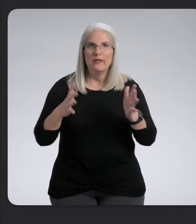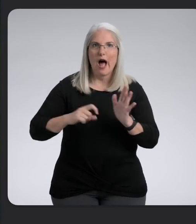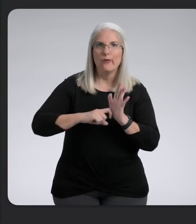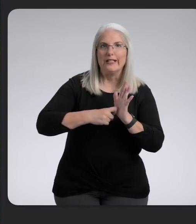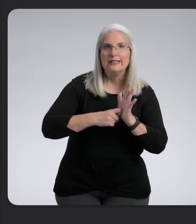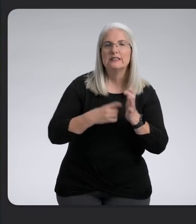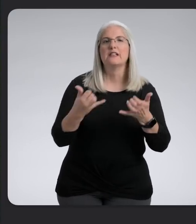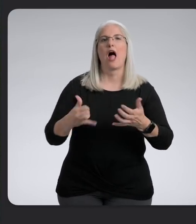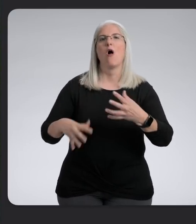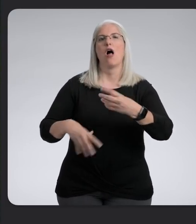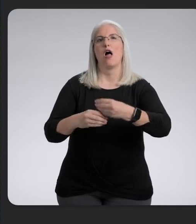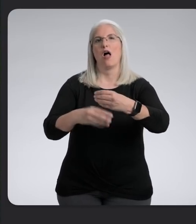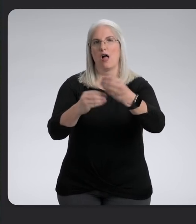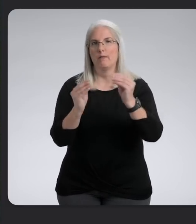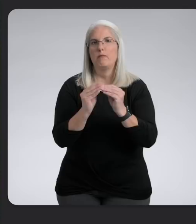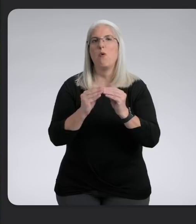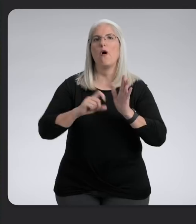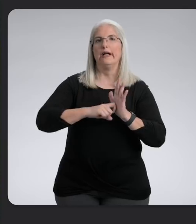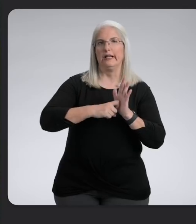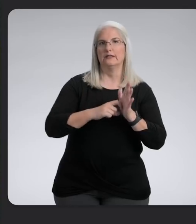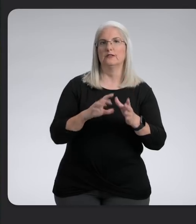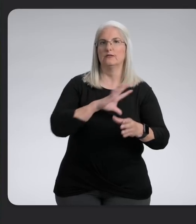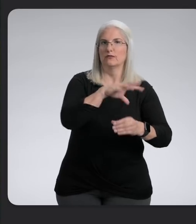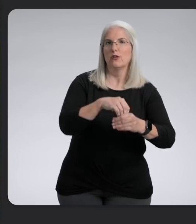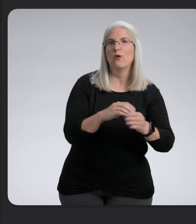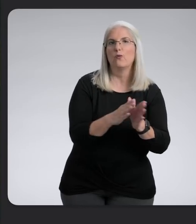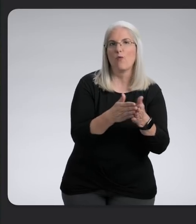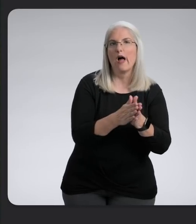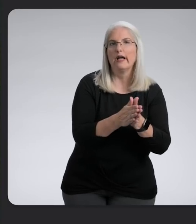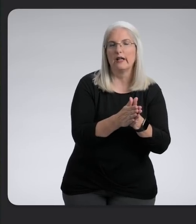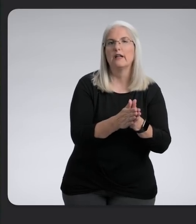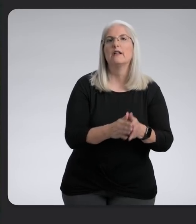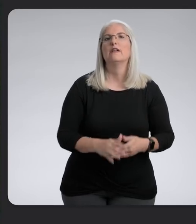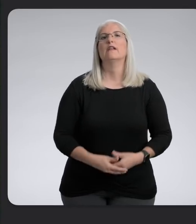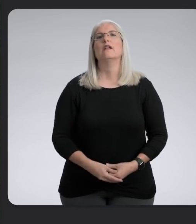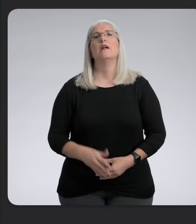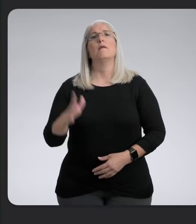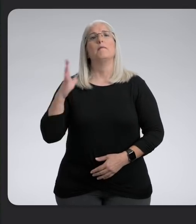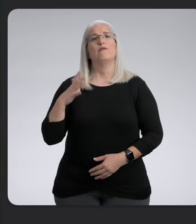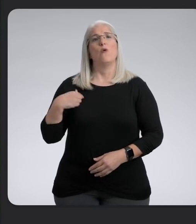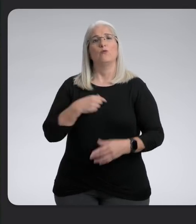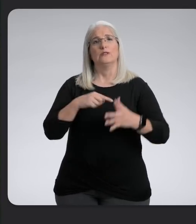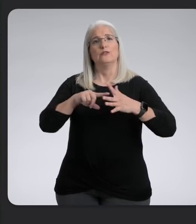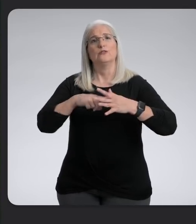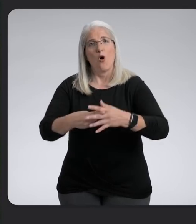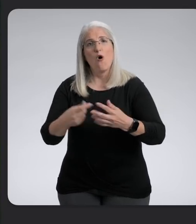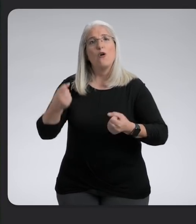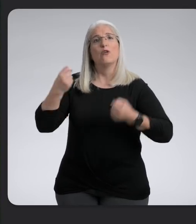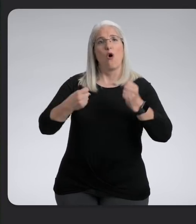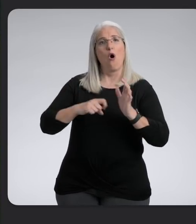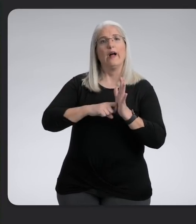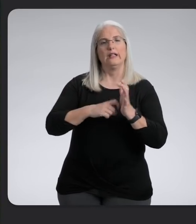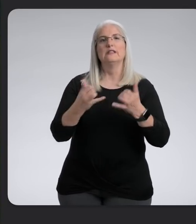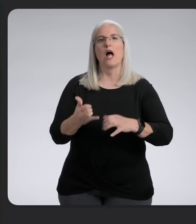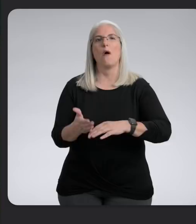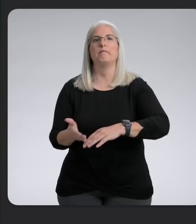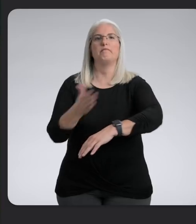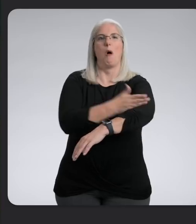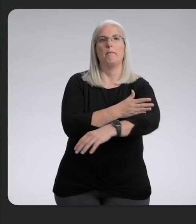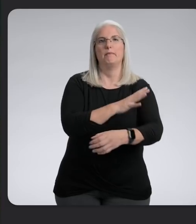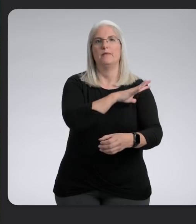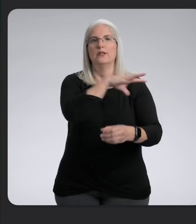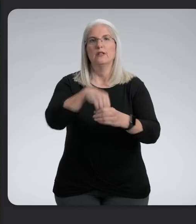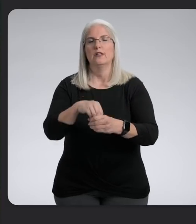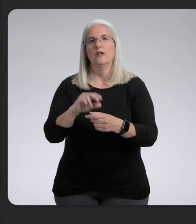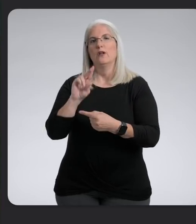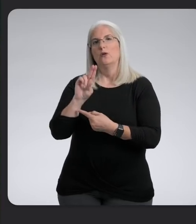Wallet and making them even better. We started with car keys, which we're improving with ultra-wideband support for an unlock